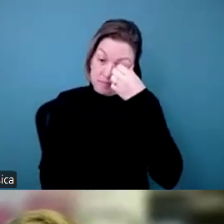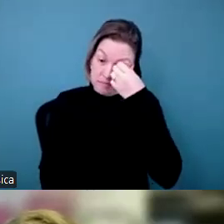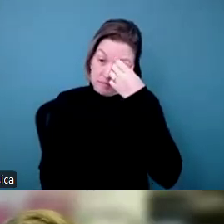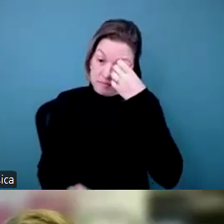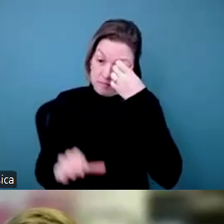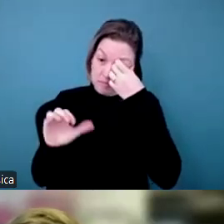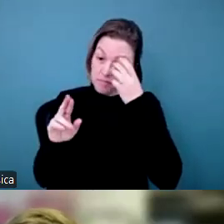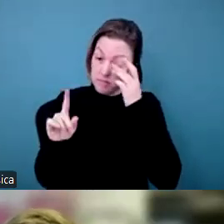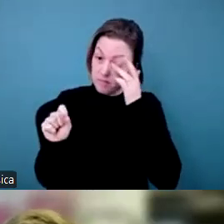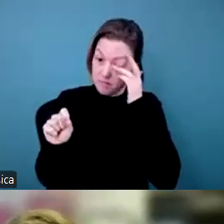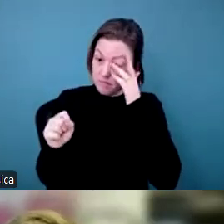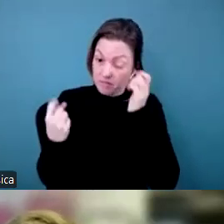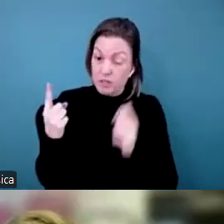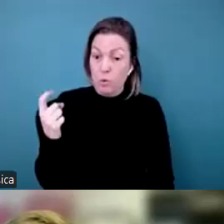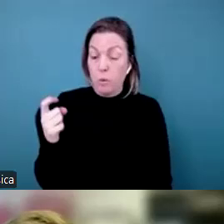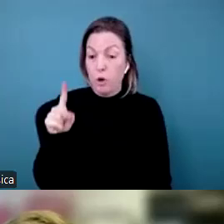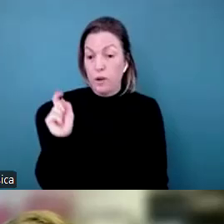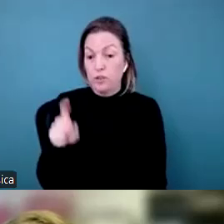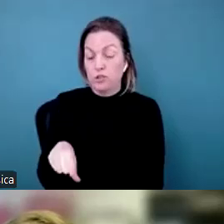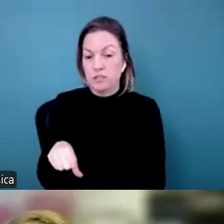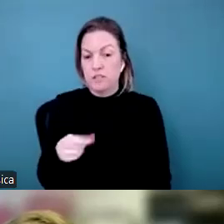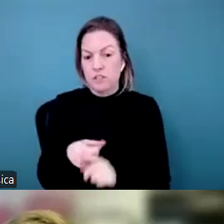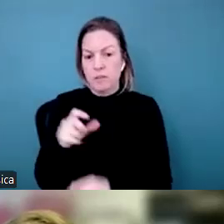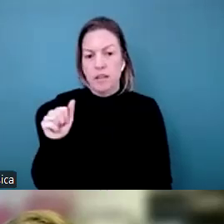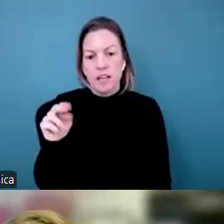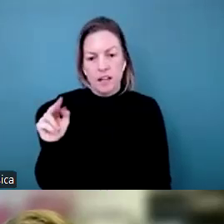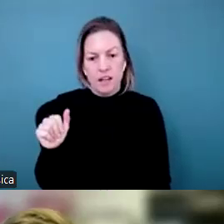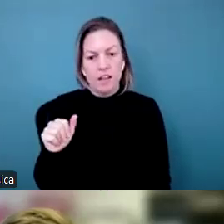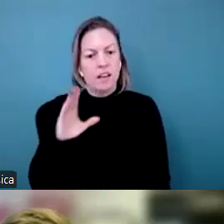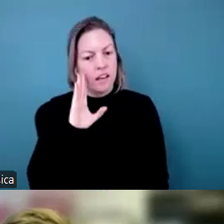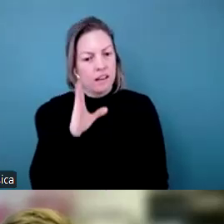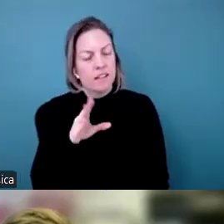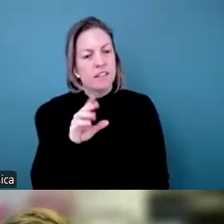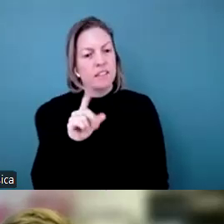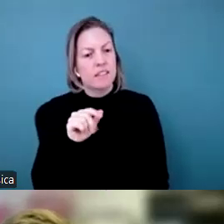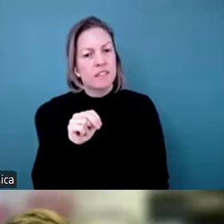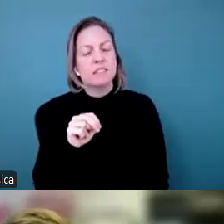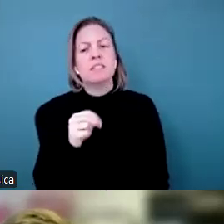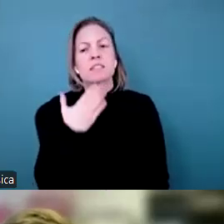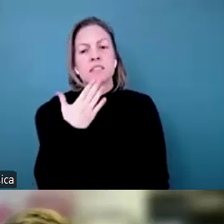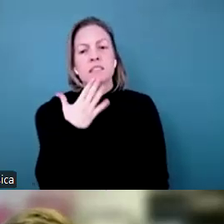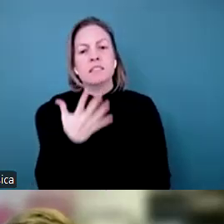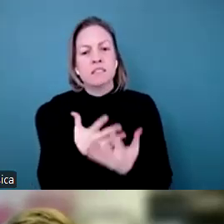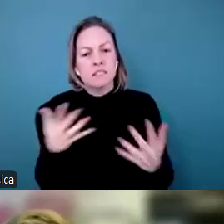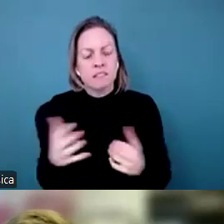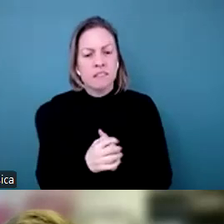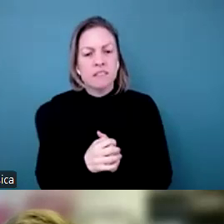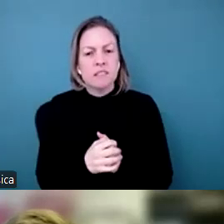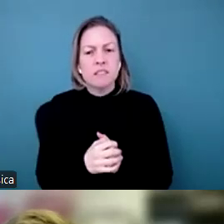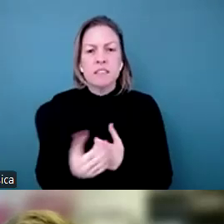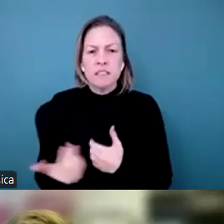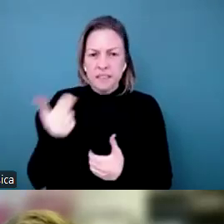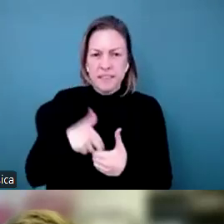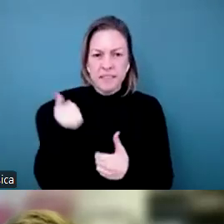one last question from Anna. Hi, Dan. Thank you so much for joining us.